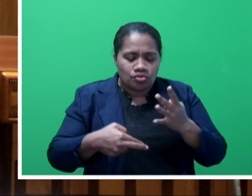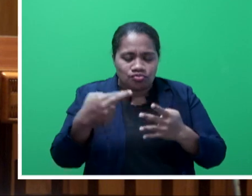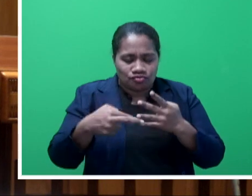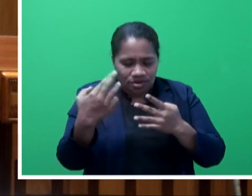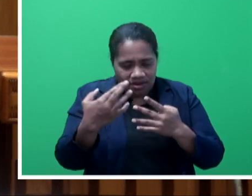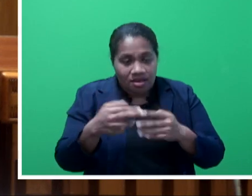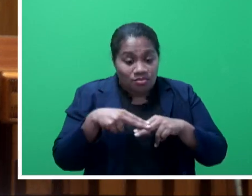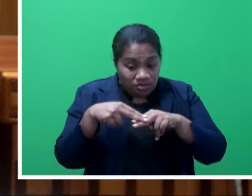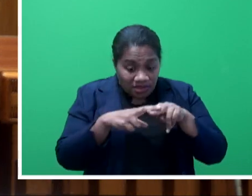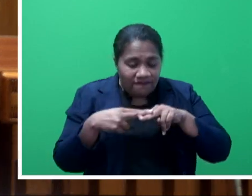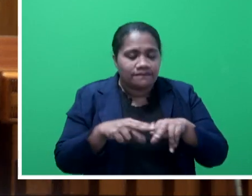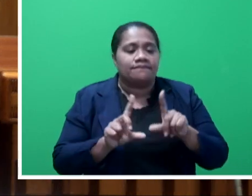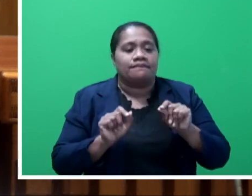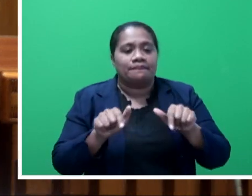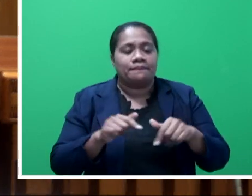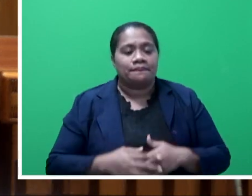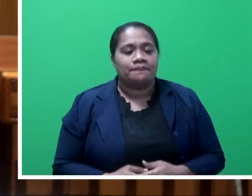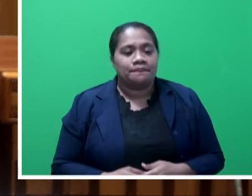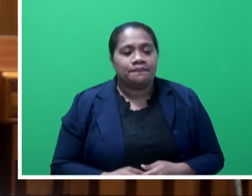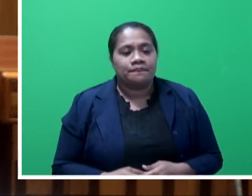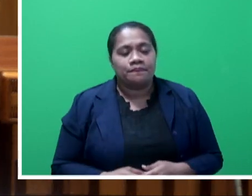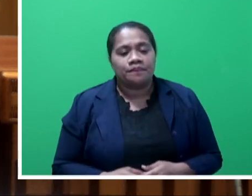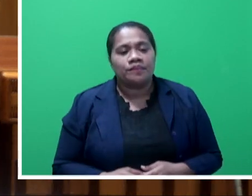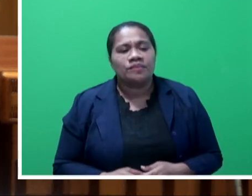sir. Mr. Speaker, sir,